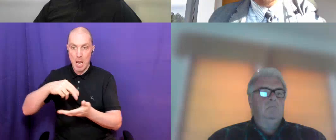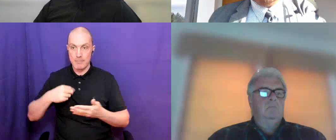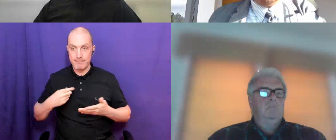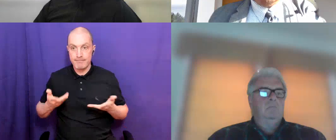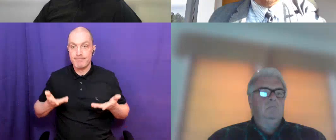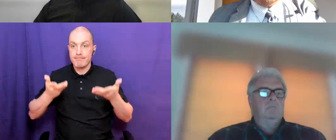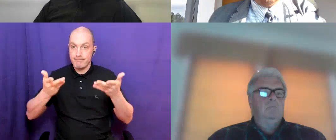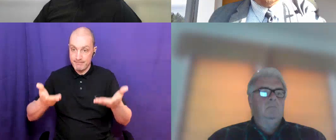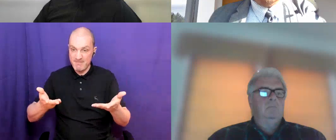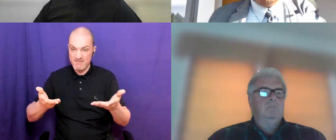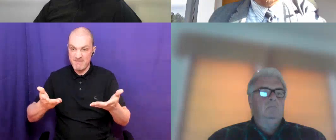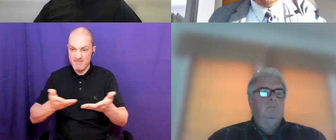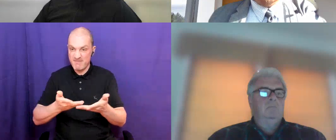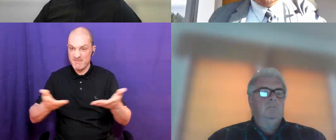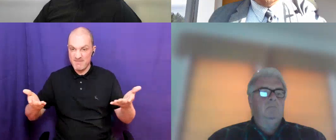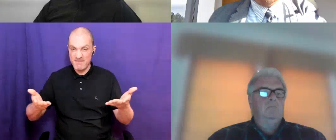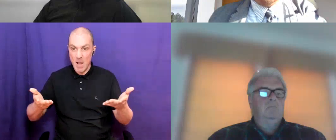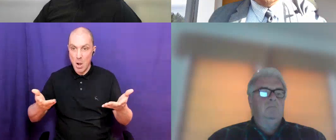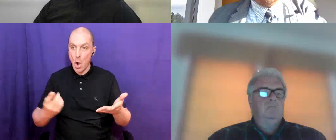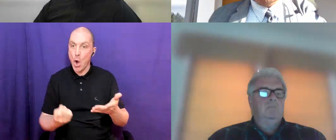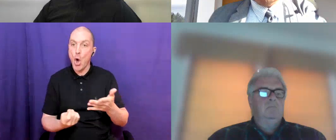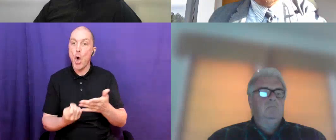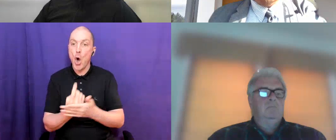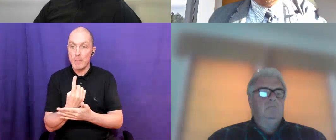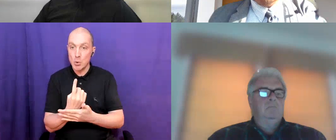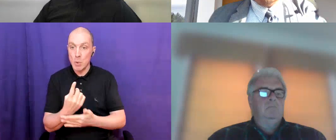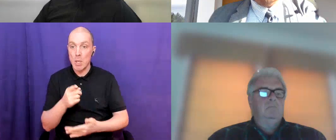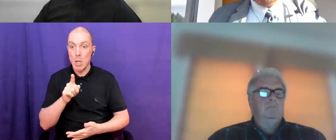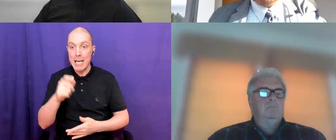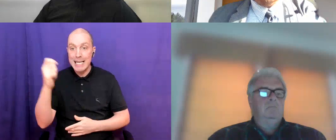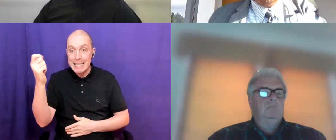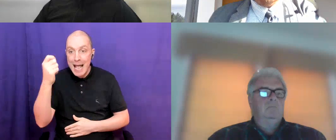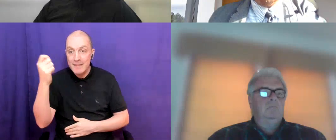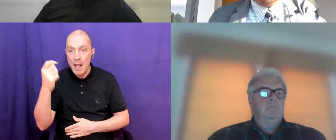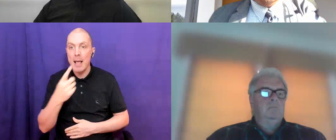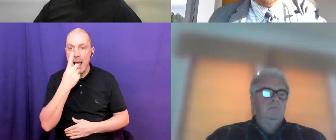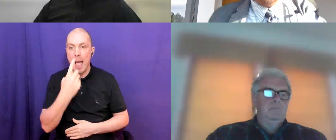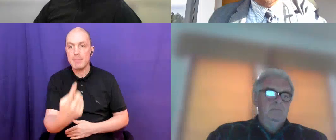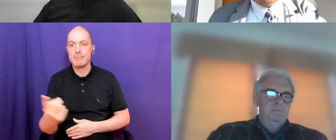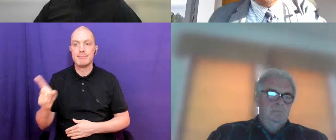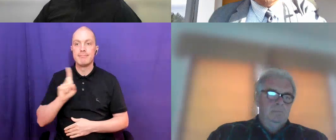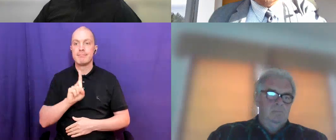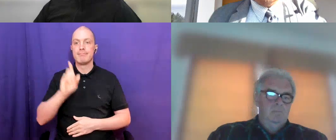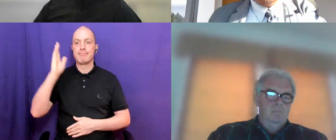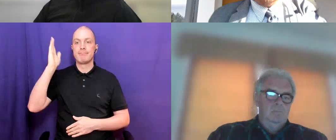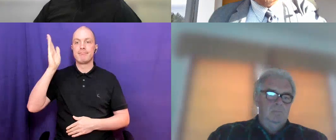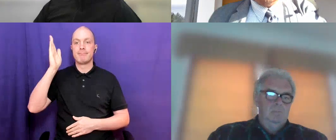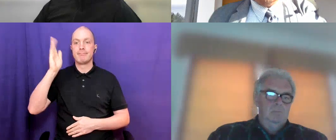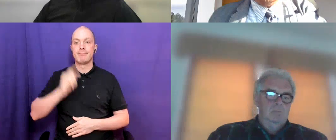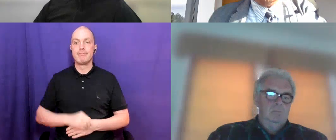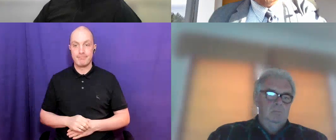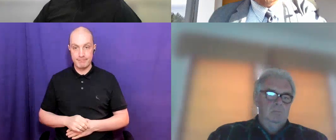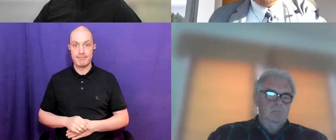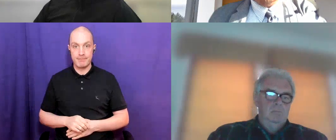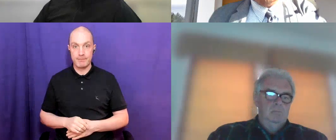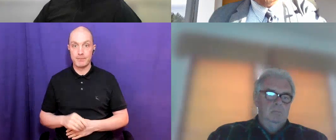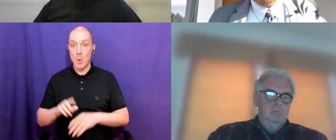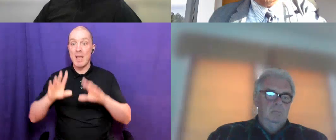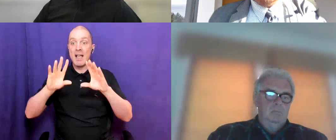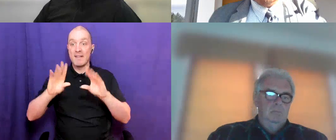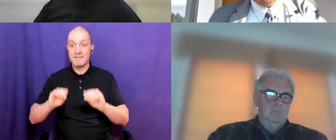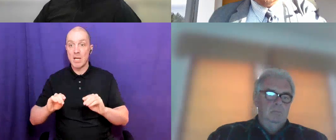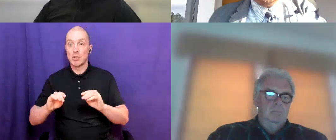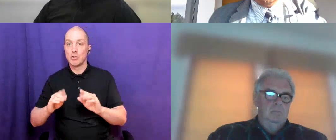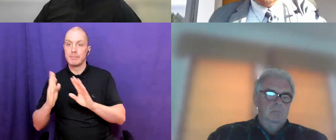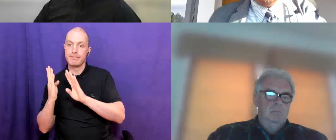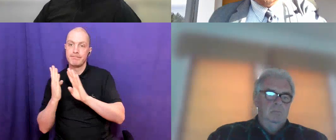candidates to say a few words if they wish to do so. Candidates will then be led from the stage into the main hall, back into the main